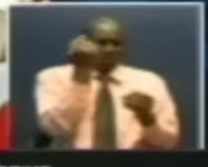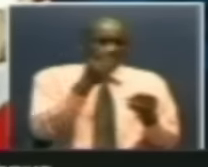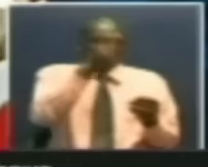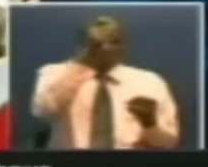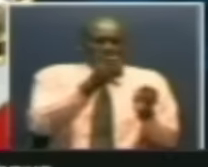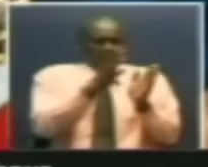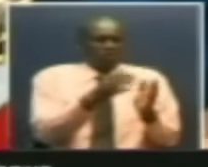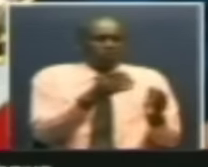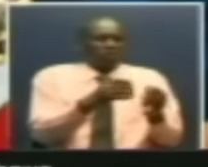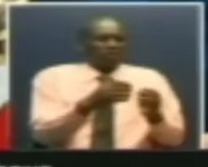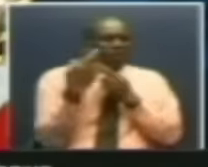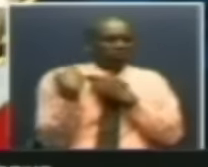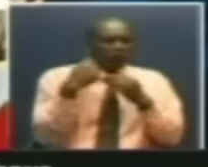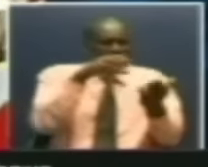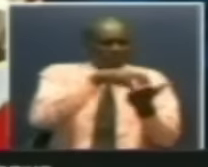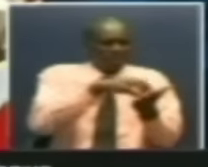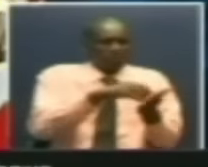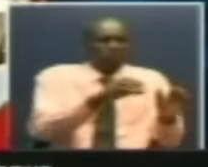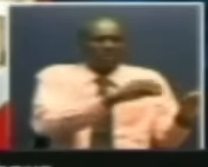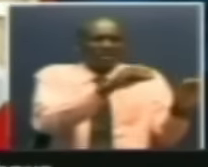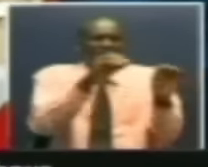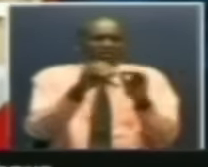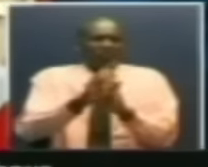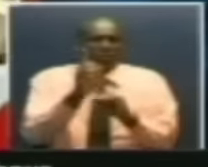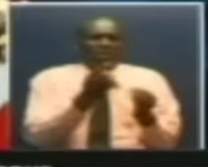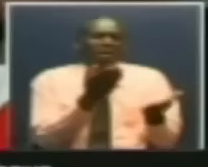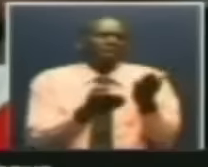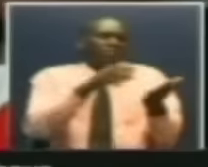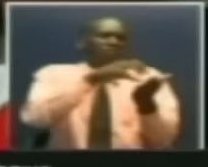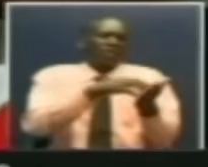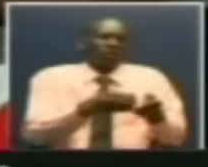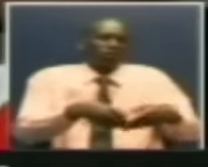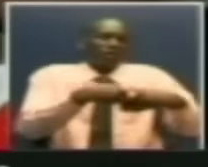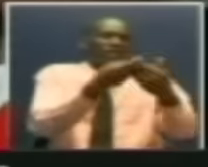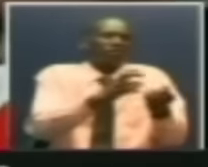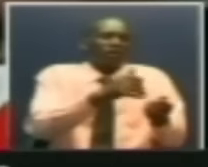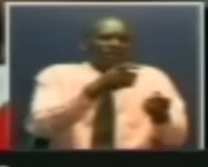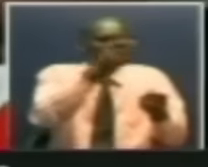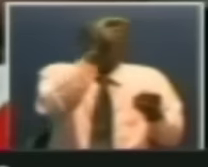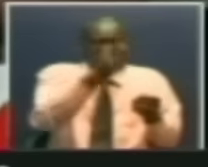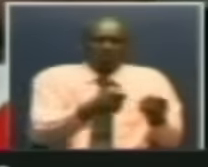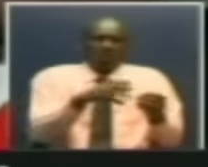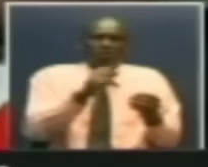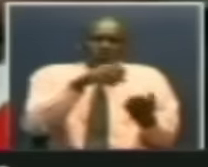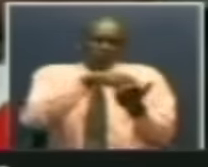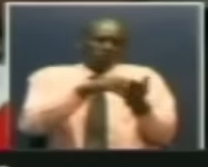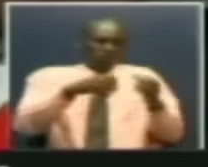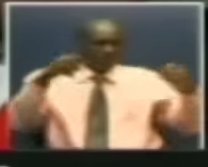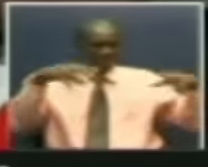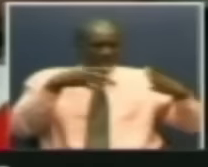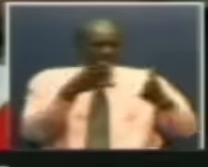case was transferred. And therefore, maybe the case will be located to another magistrate. Now, the position is very